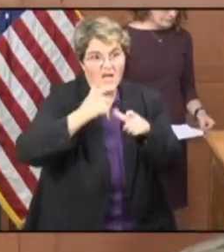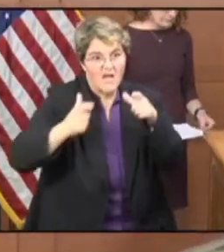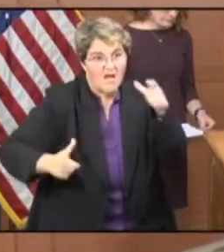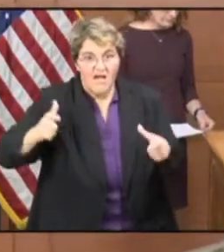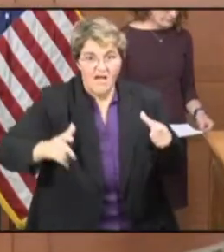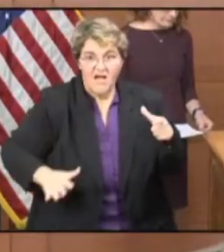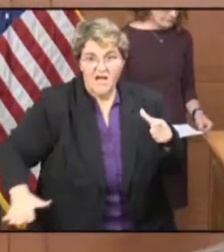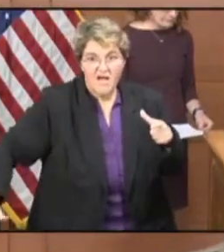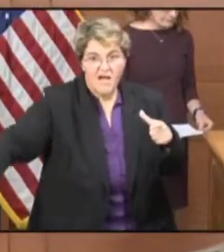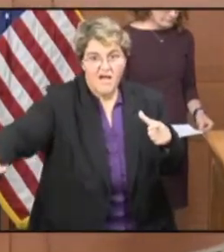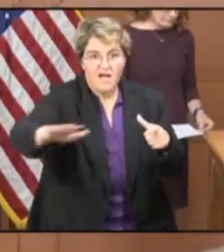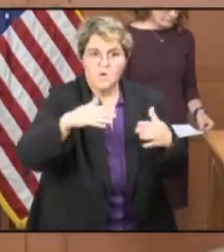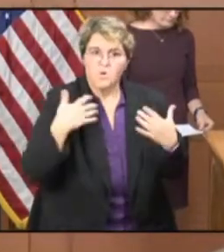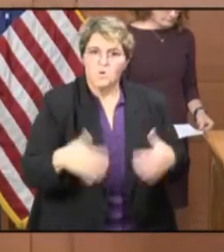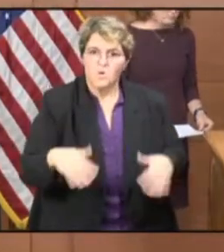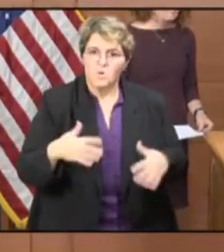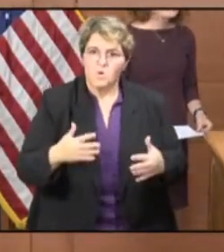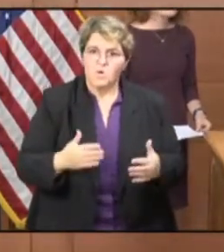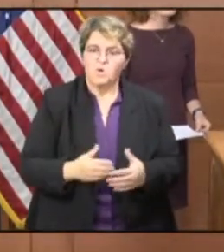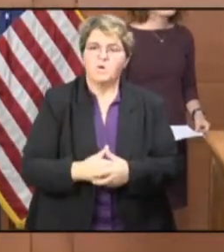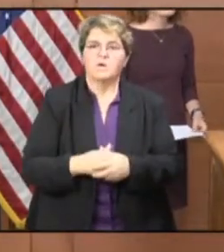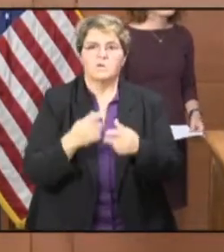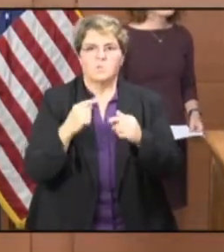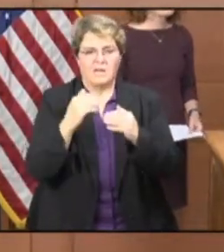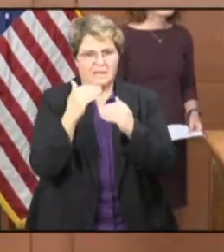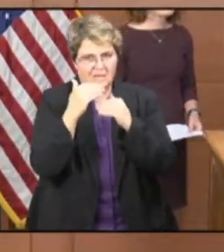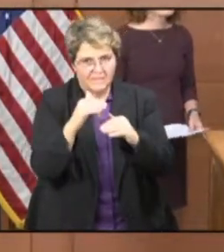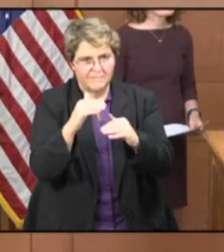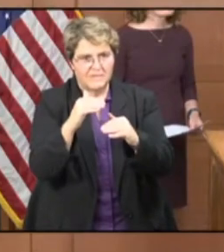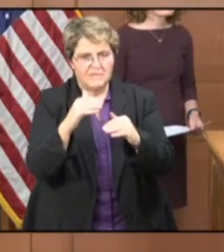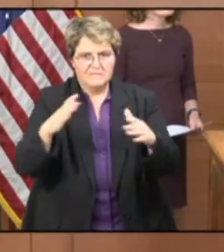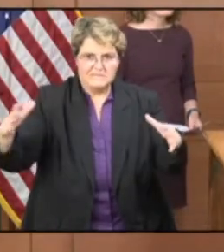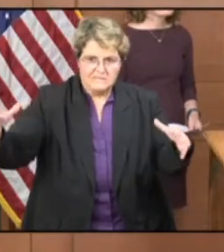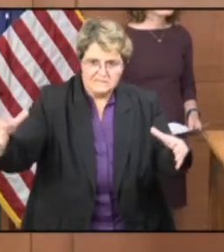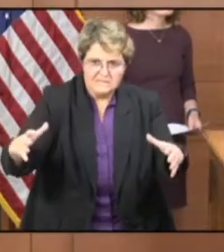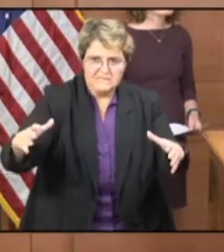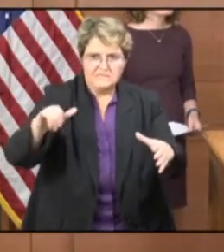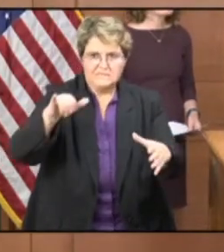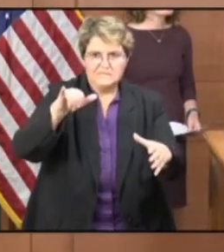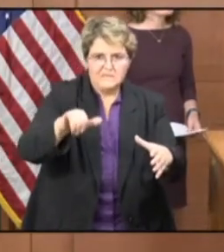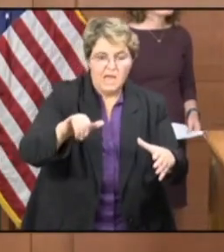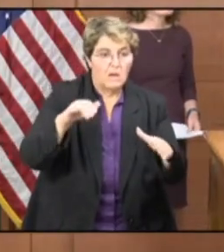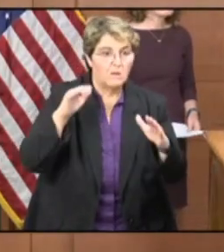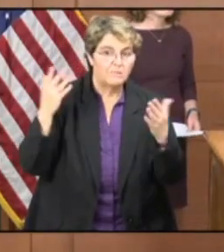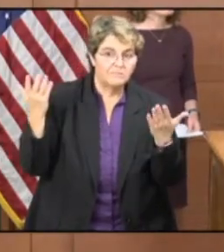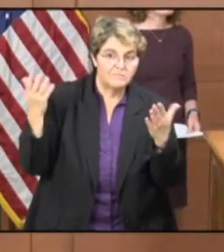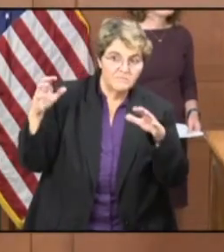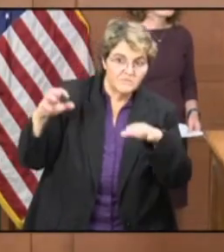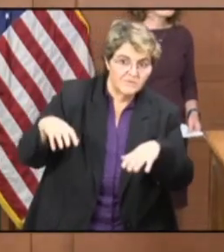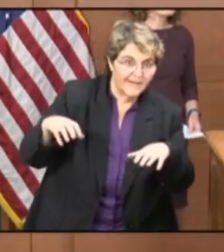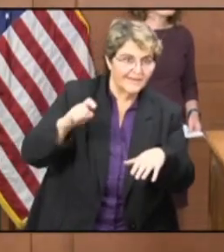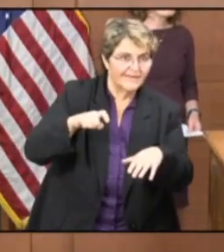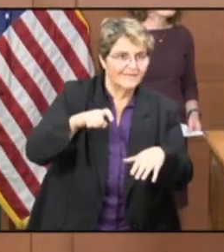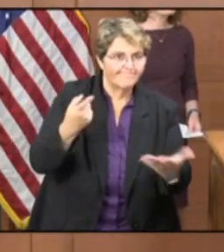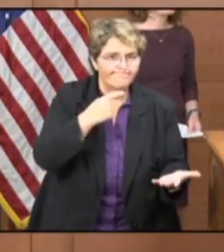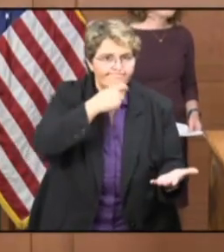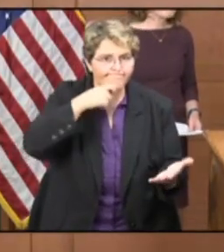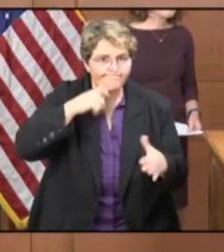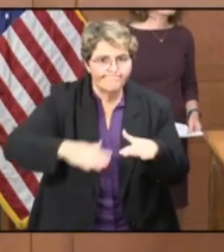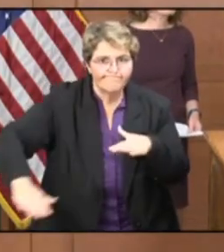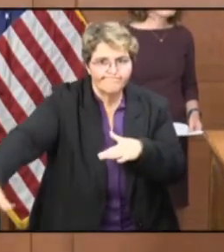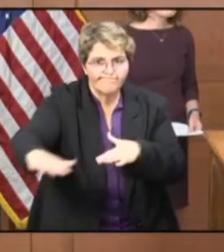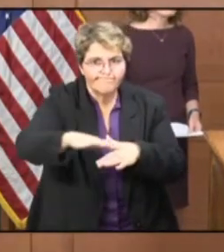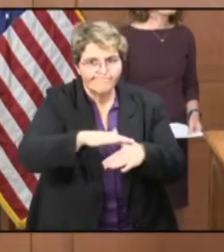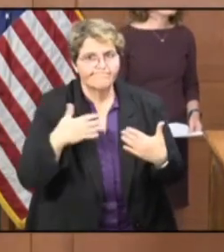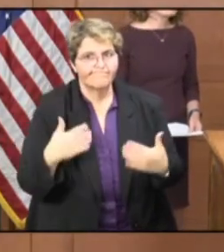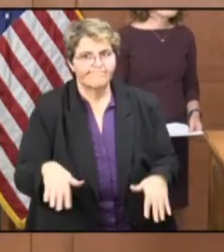sure it can't expand any further. What we need is rain. And I got to say, on a personal note, we have amazing first responders